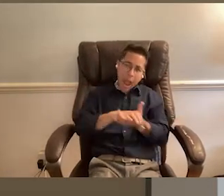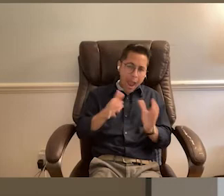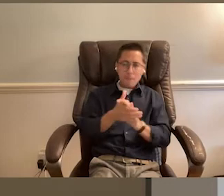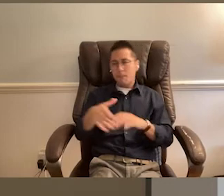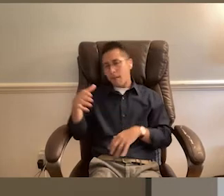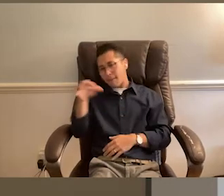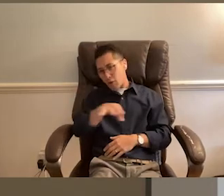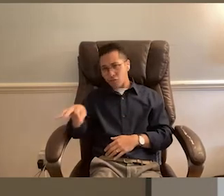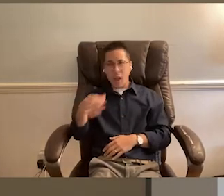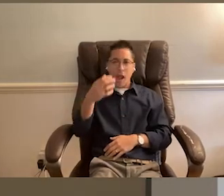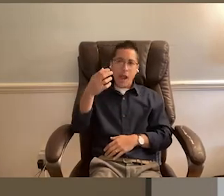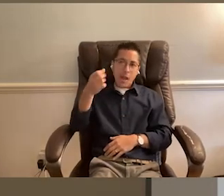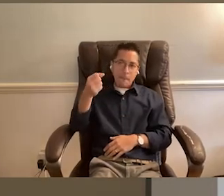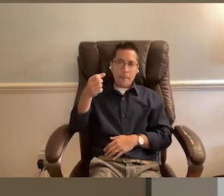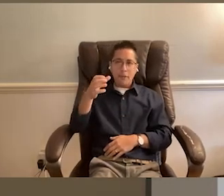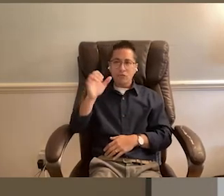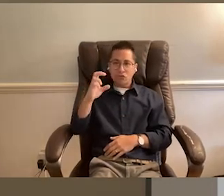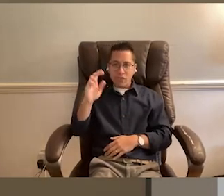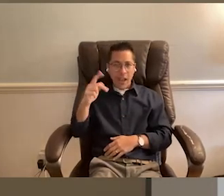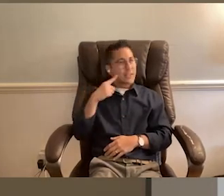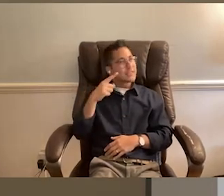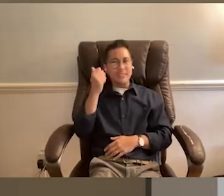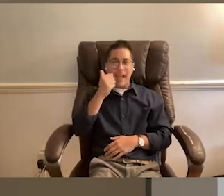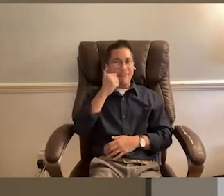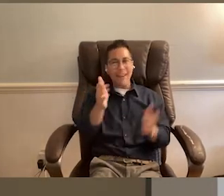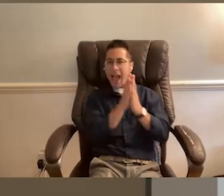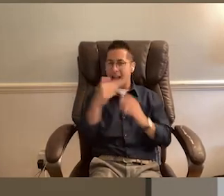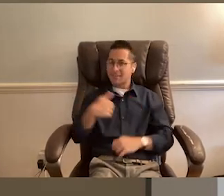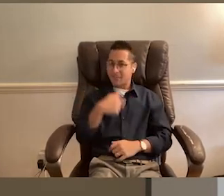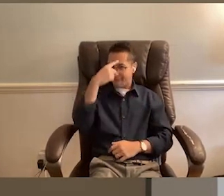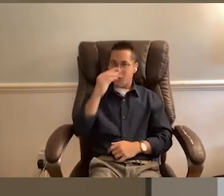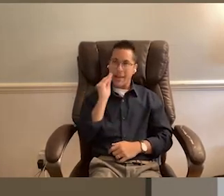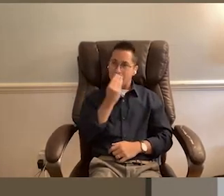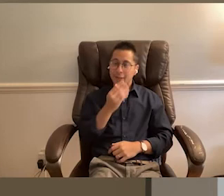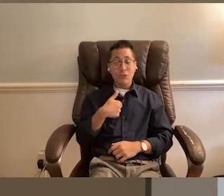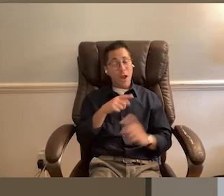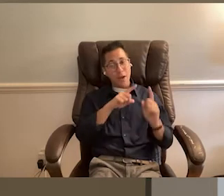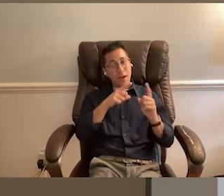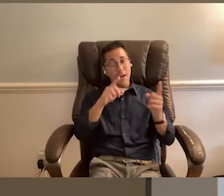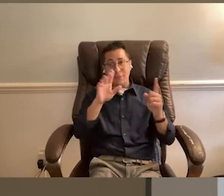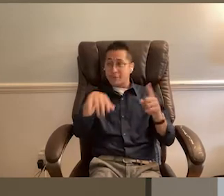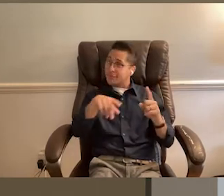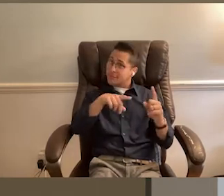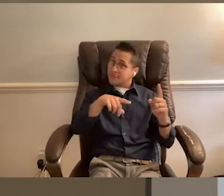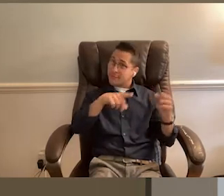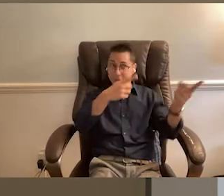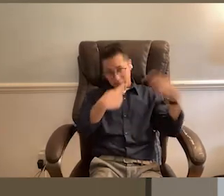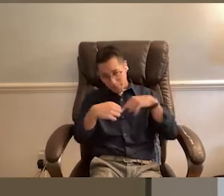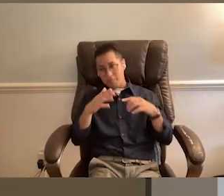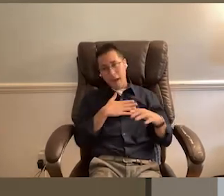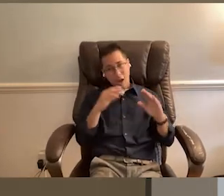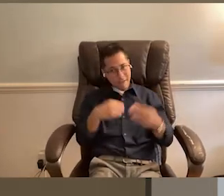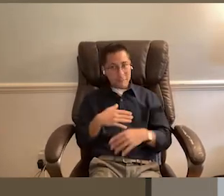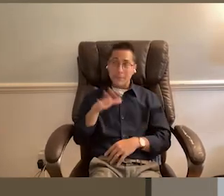my mind. And I'm like, whoa, hang on. Please call me the first time this happens. And if needed, I will sit down with the student and say, hey, what you